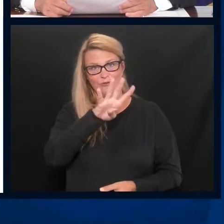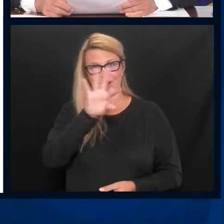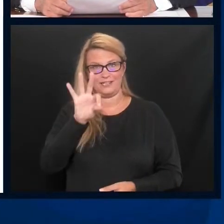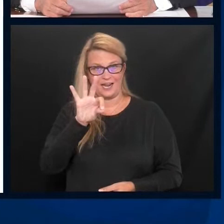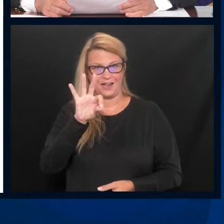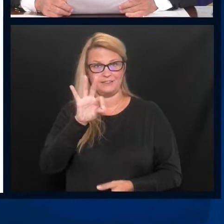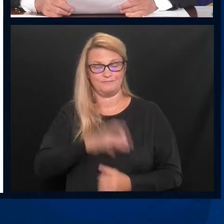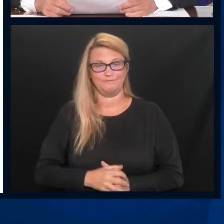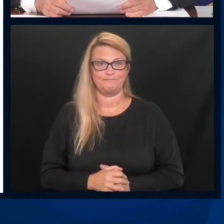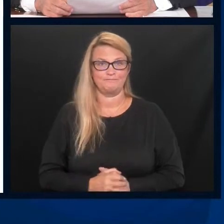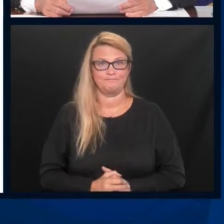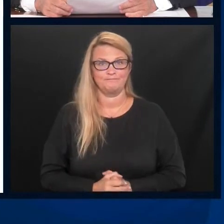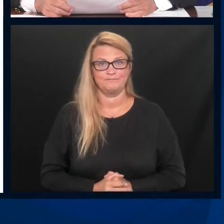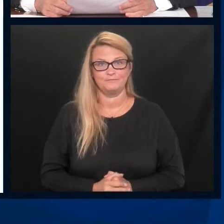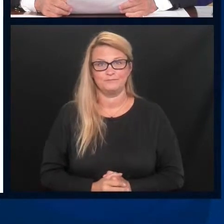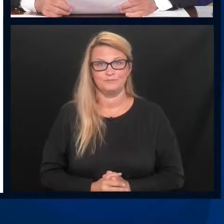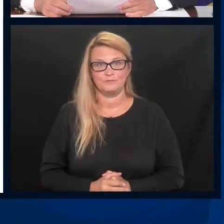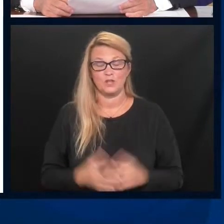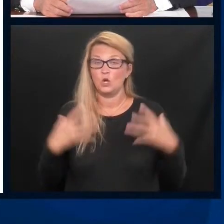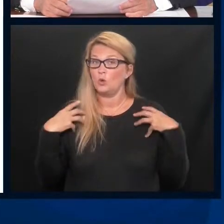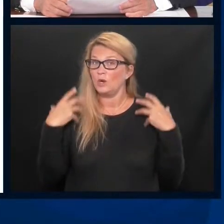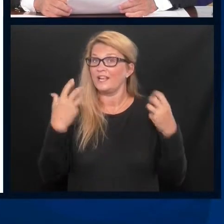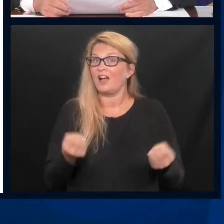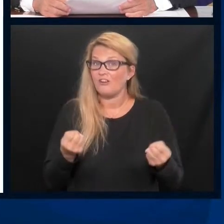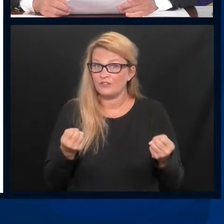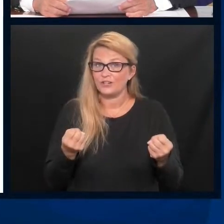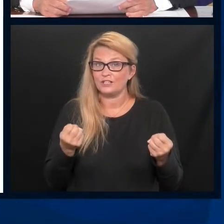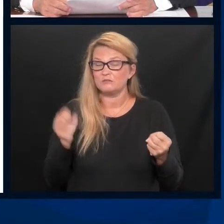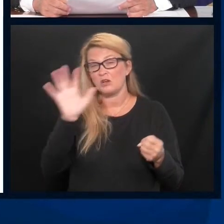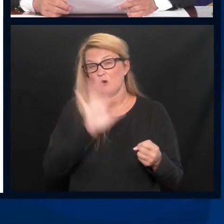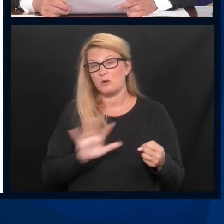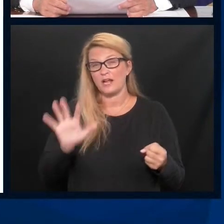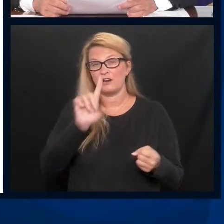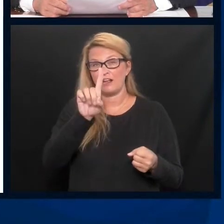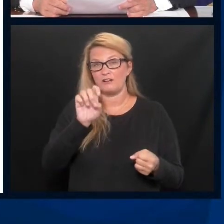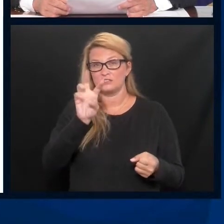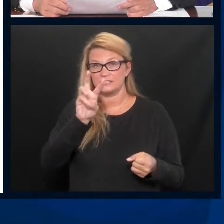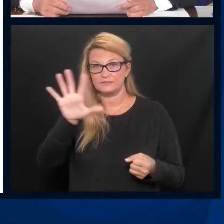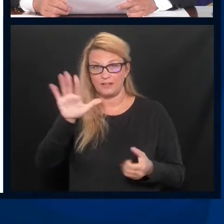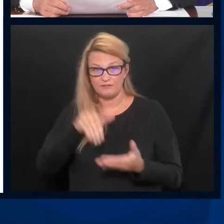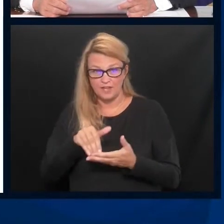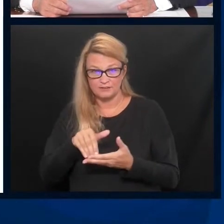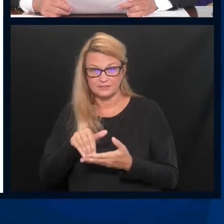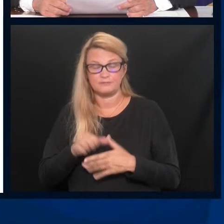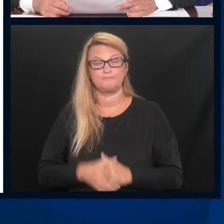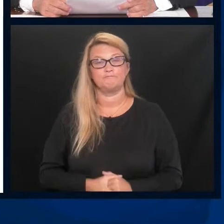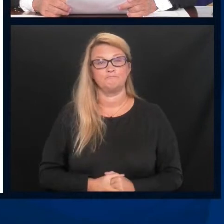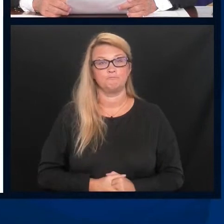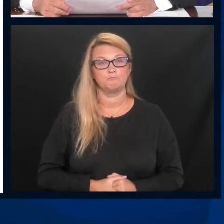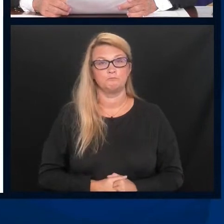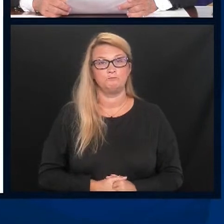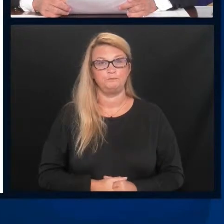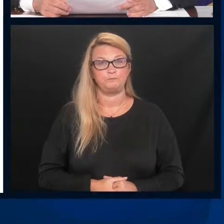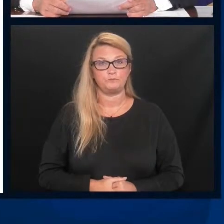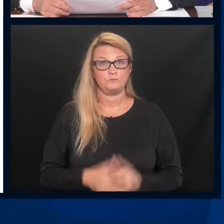5,949 cases. Recovered cases almost 165,000. We now